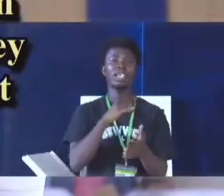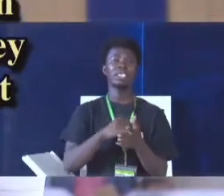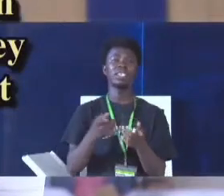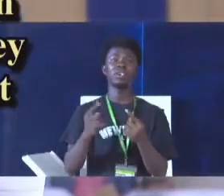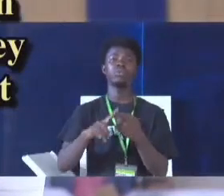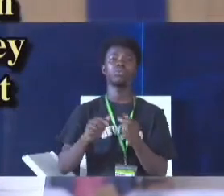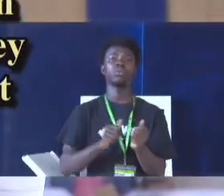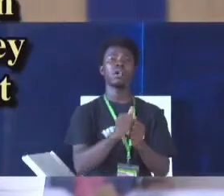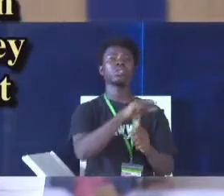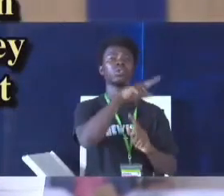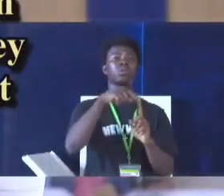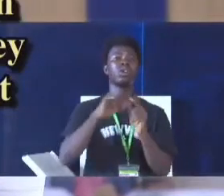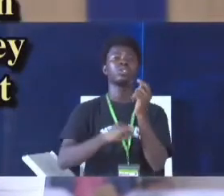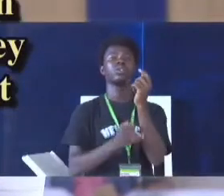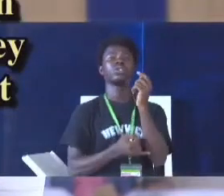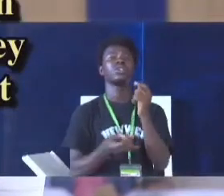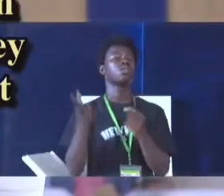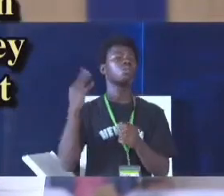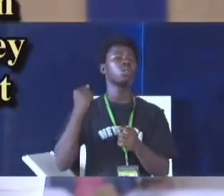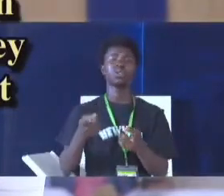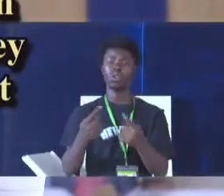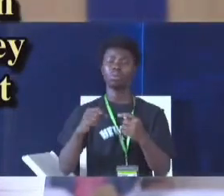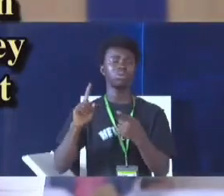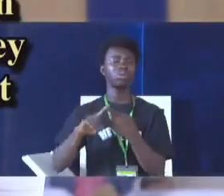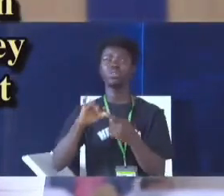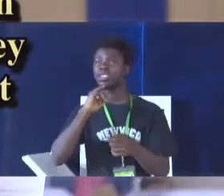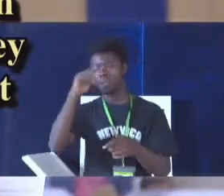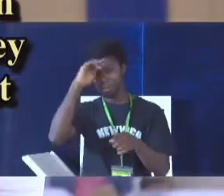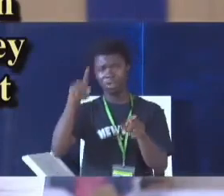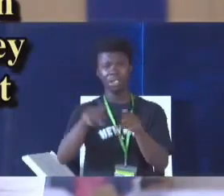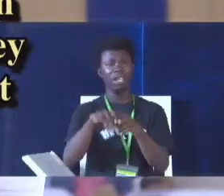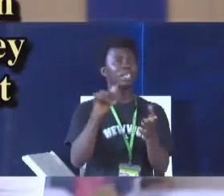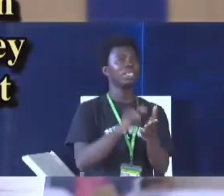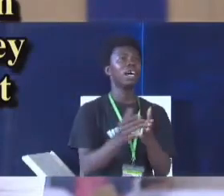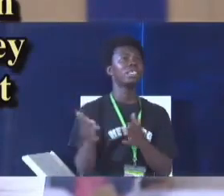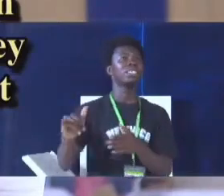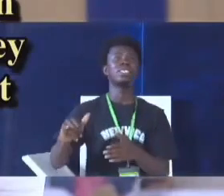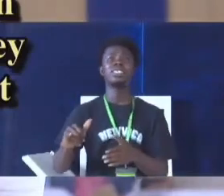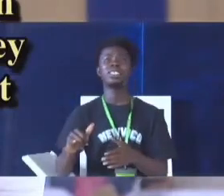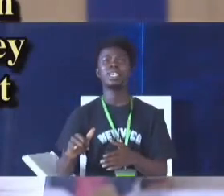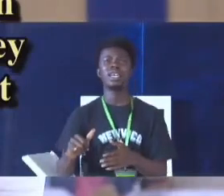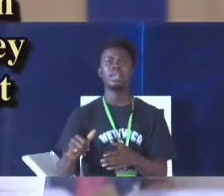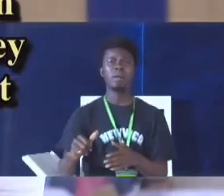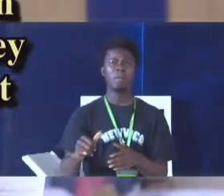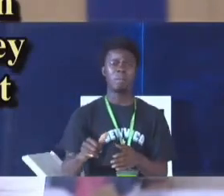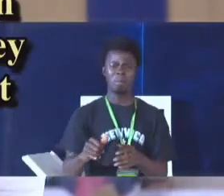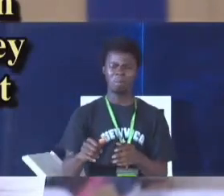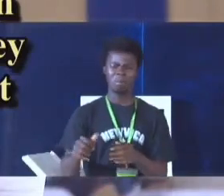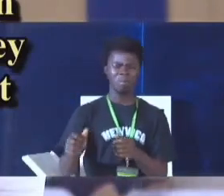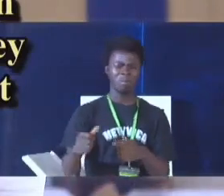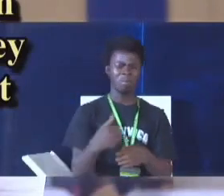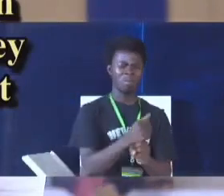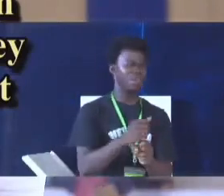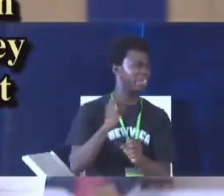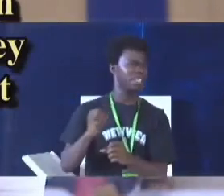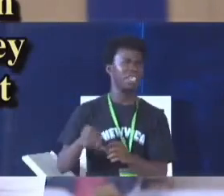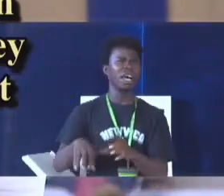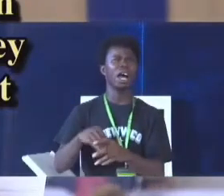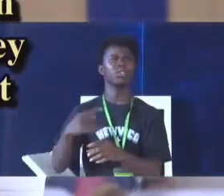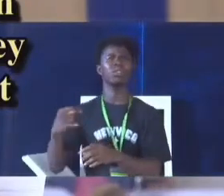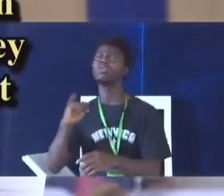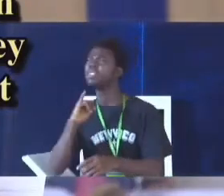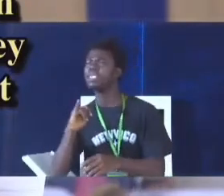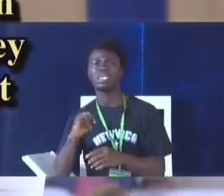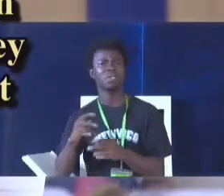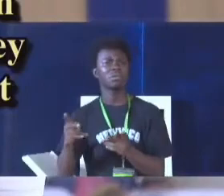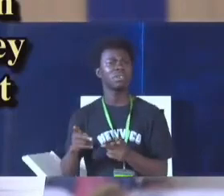was come unto his brethren, that they stripped Joseph out of his coat of many colors